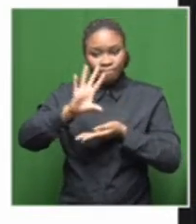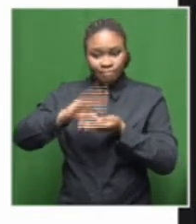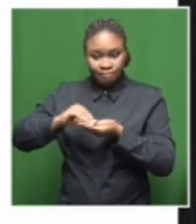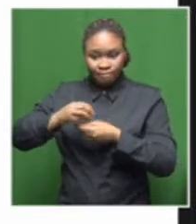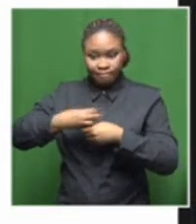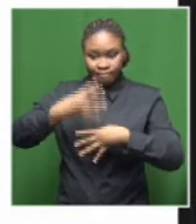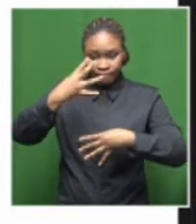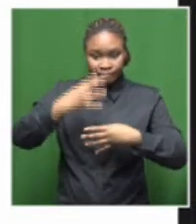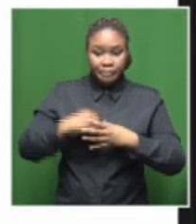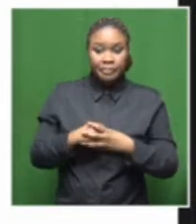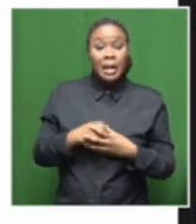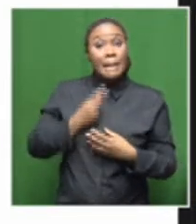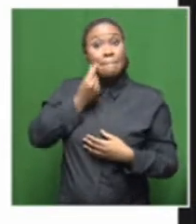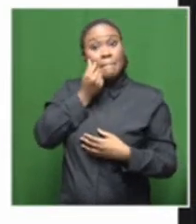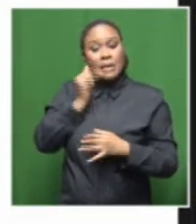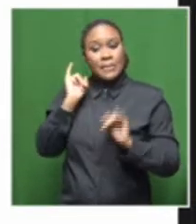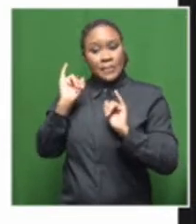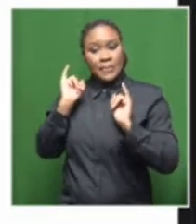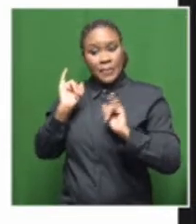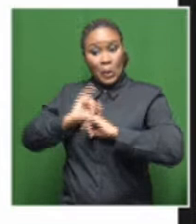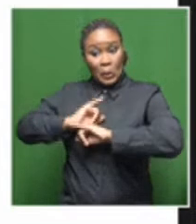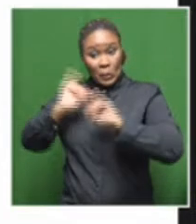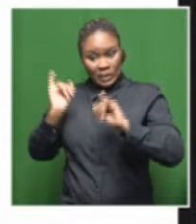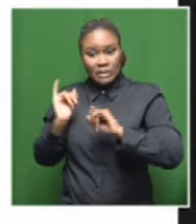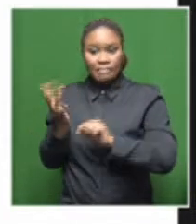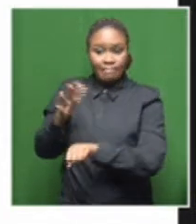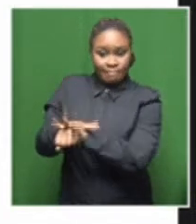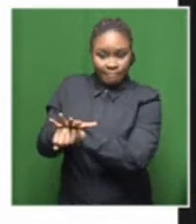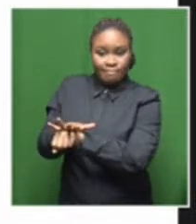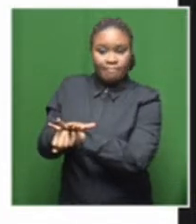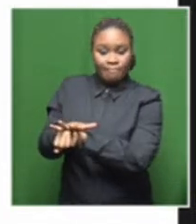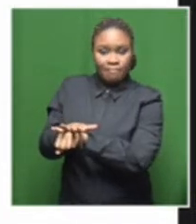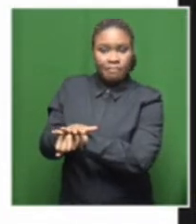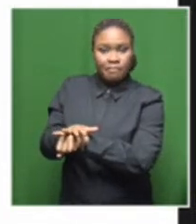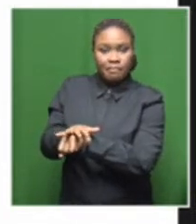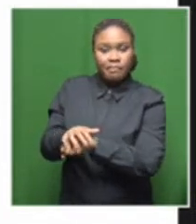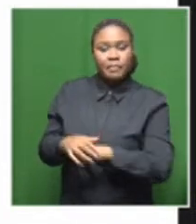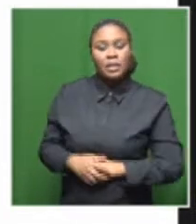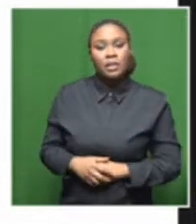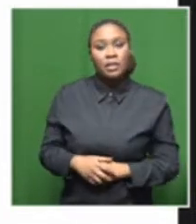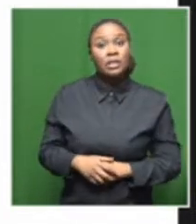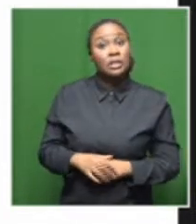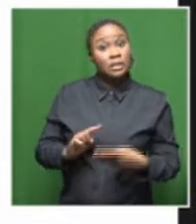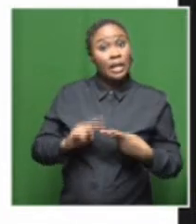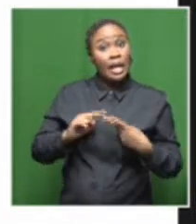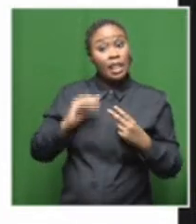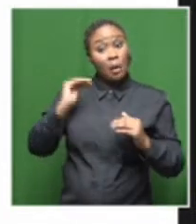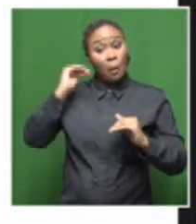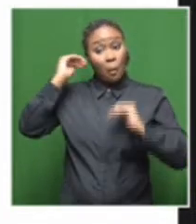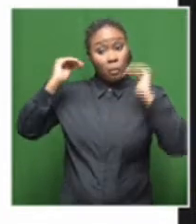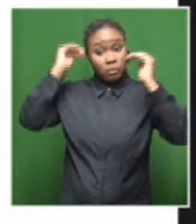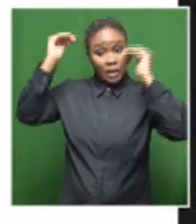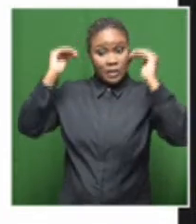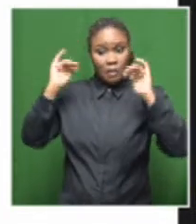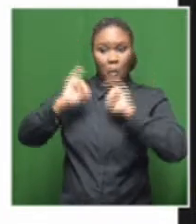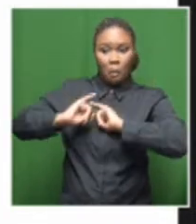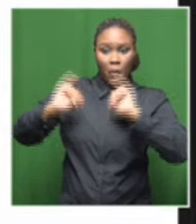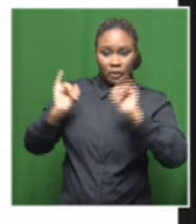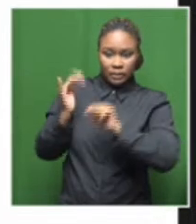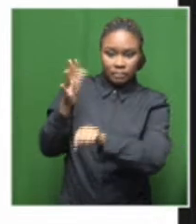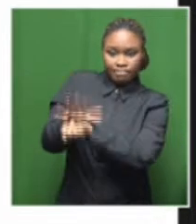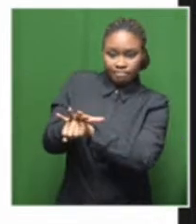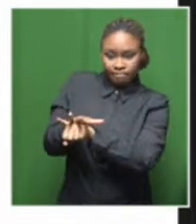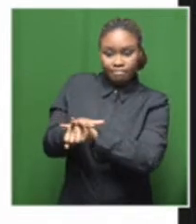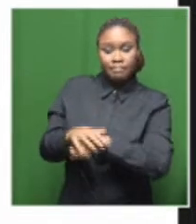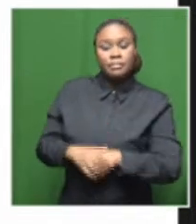for males compared to females in terms of mortality. Risk increases with older age, and that's actually the biggest estimates.